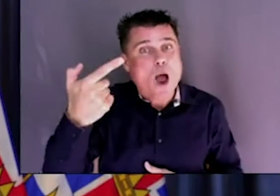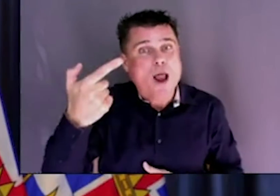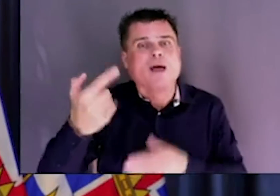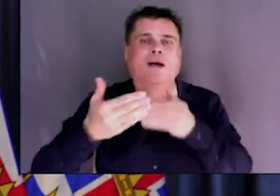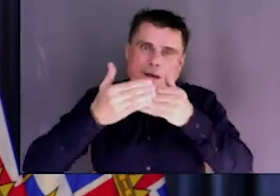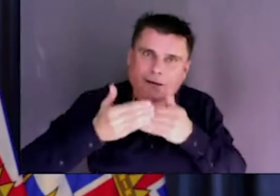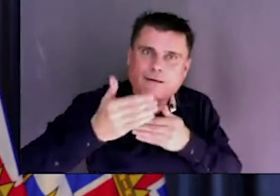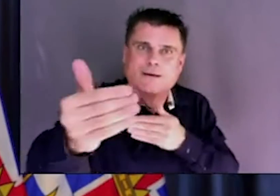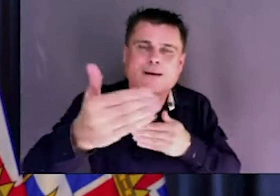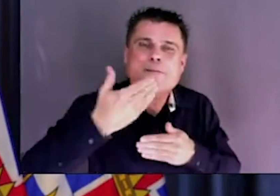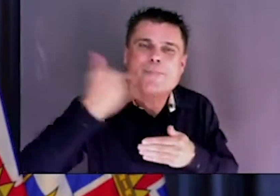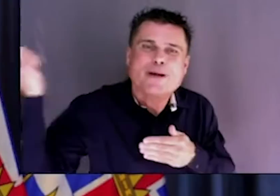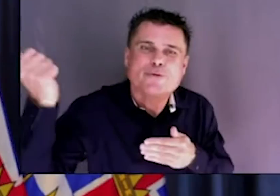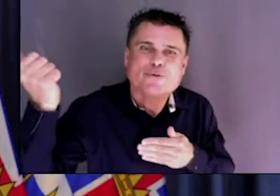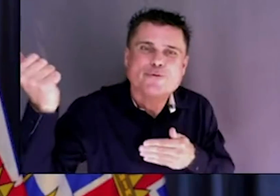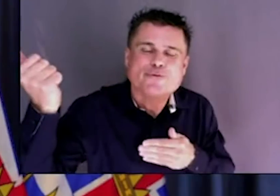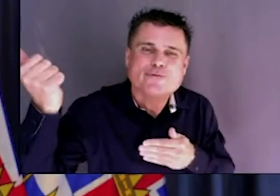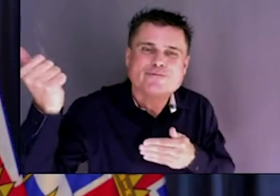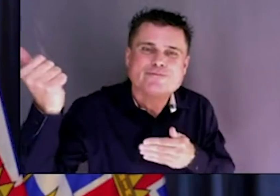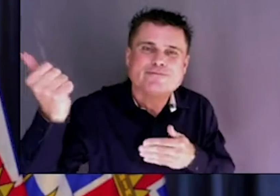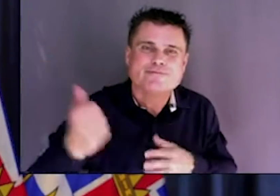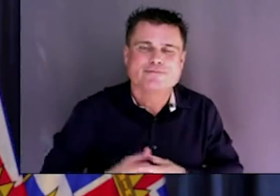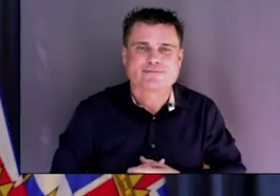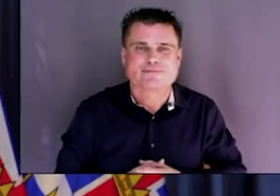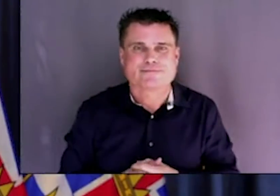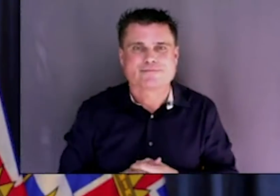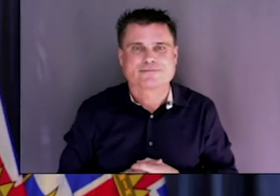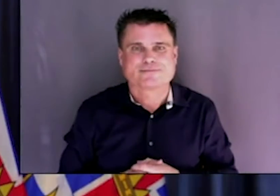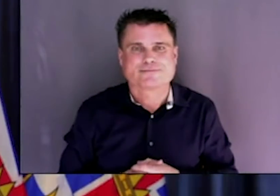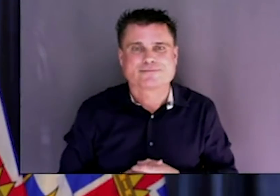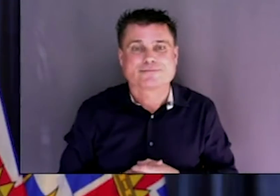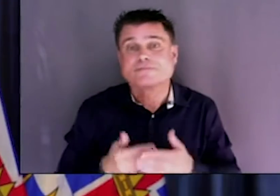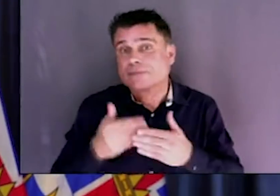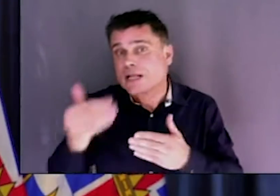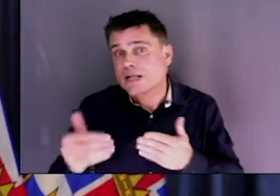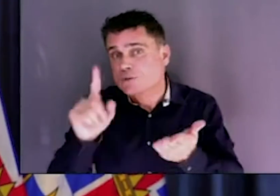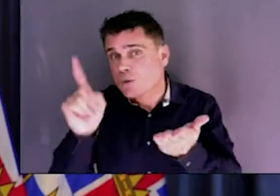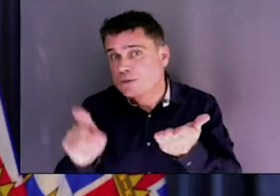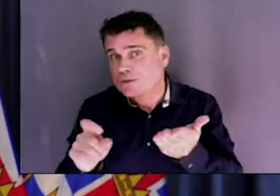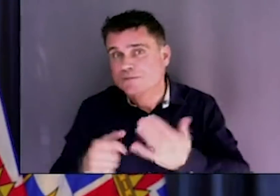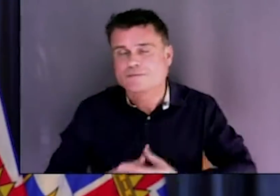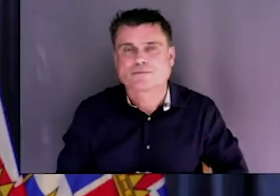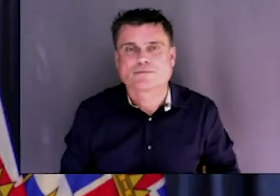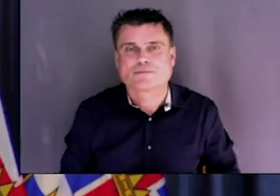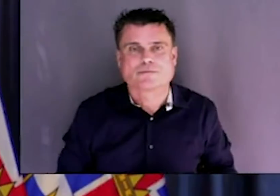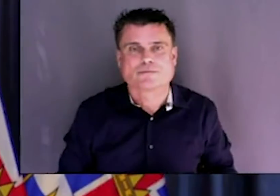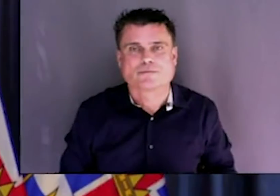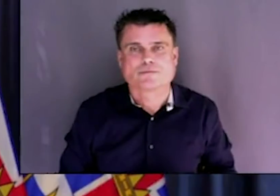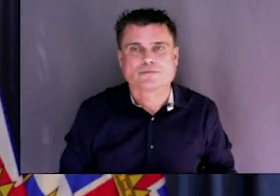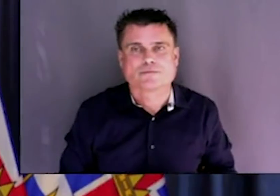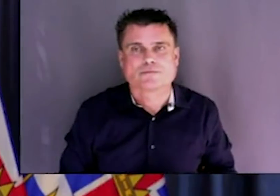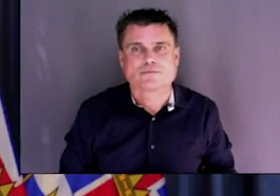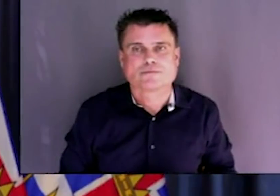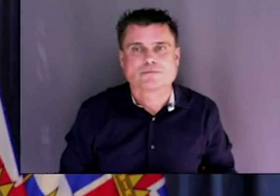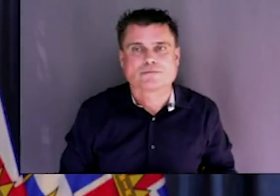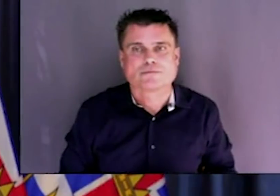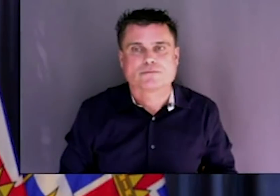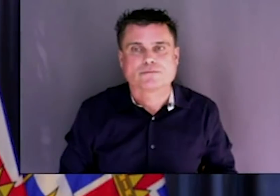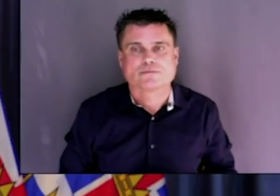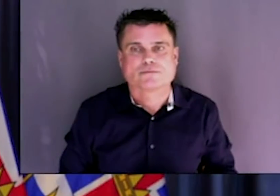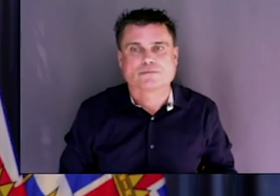Yeah, hi, Premier. In 2017, your mandate letter to your Citizen Services Minister had a